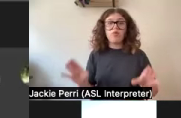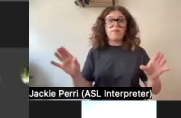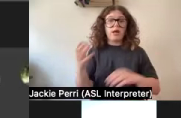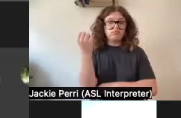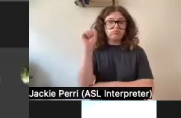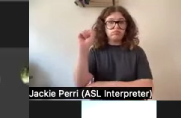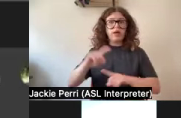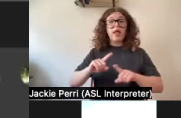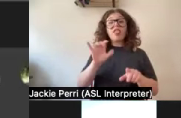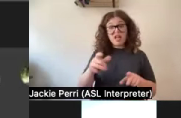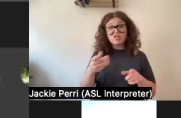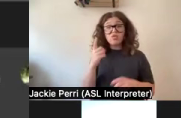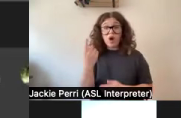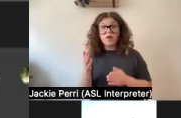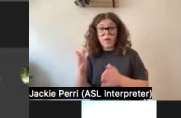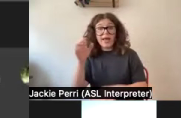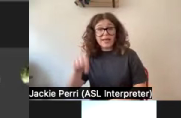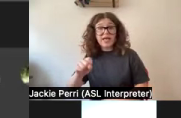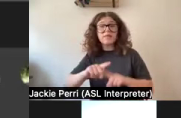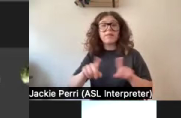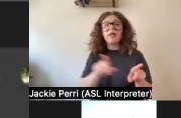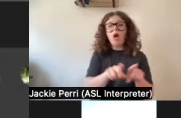that keep both,